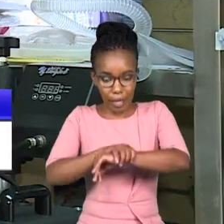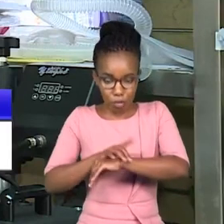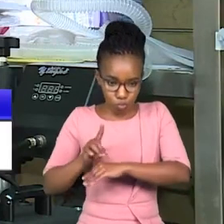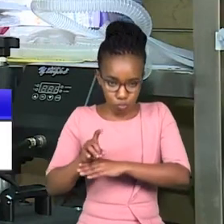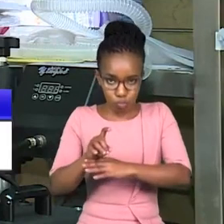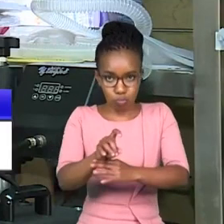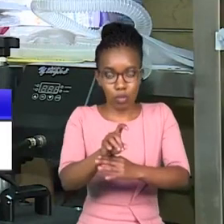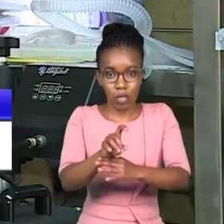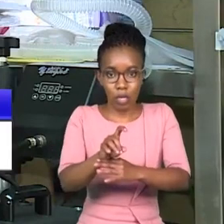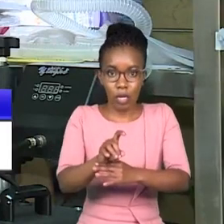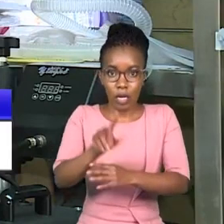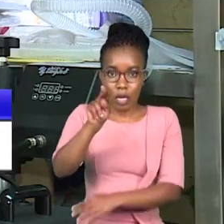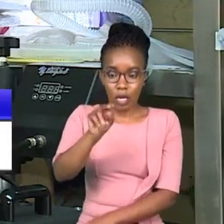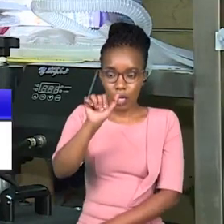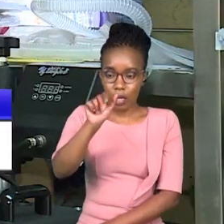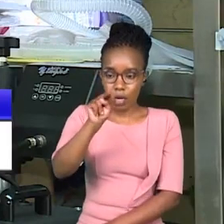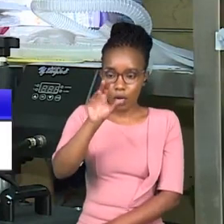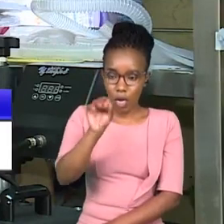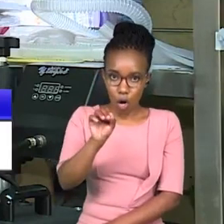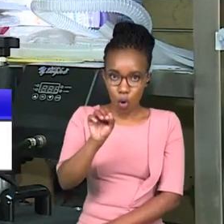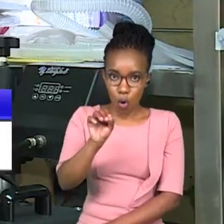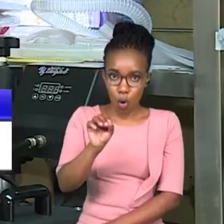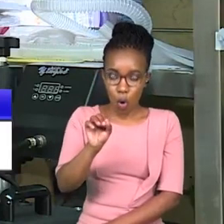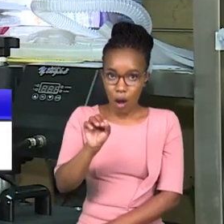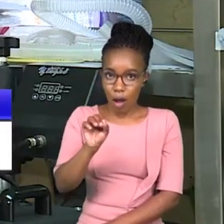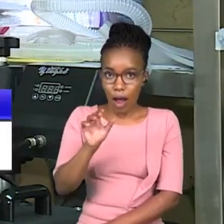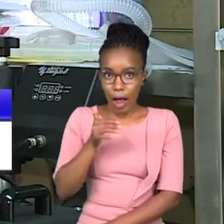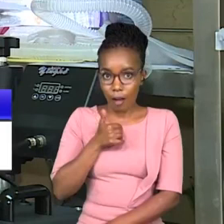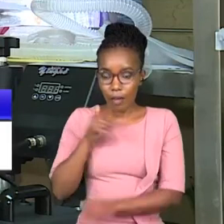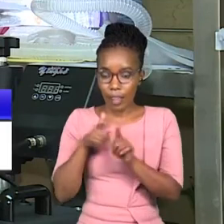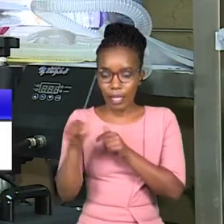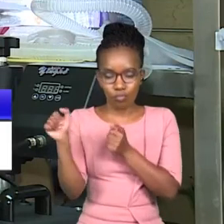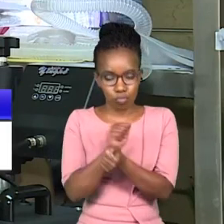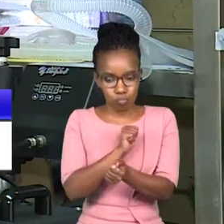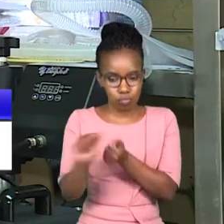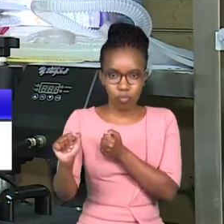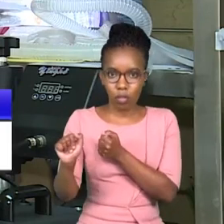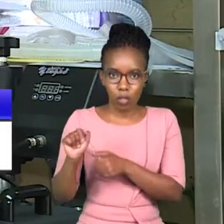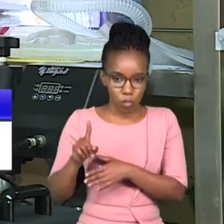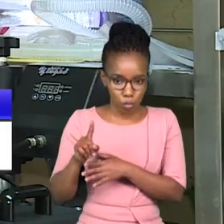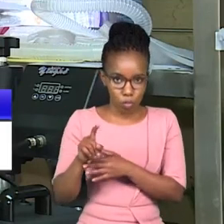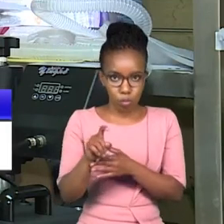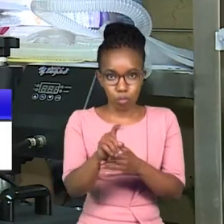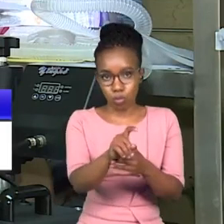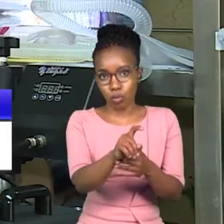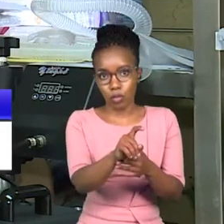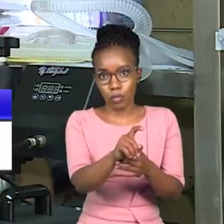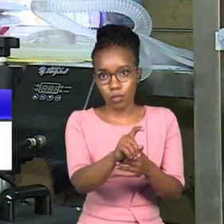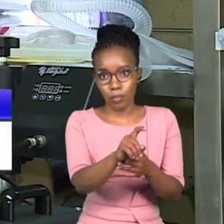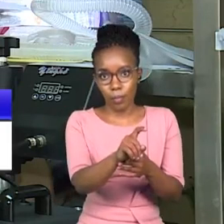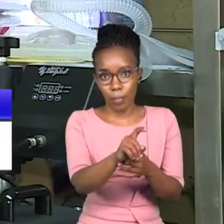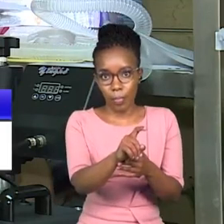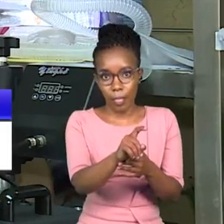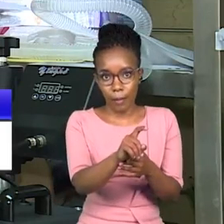impregnation with the nanoparticles, it's going to destroy the microbes that are accumulating